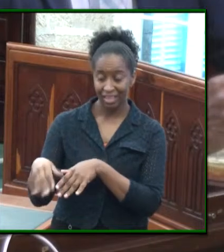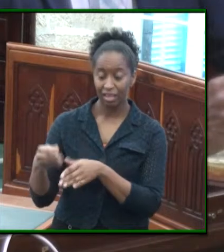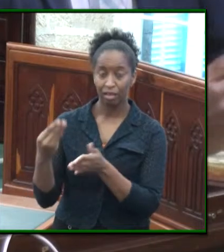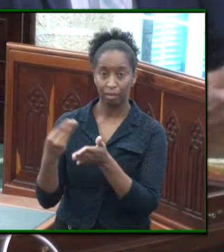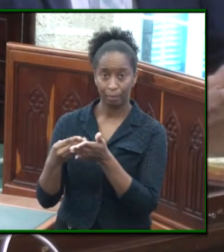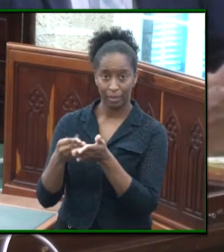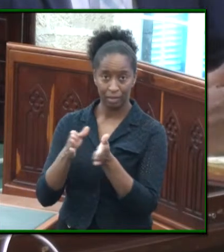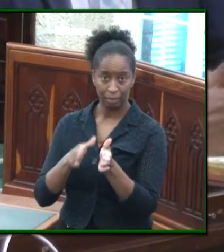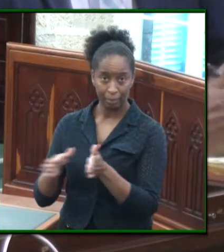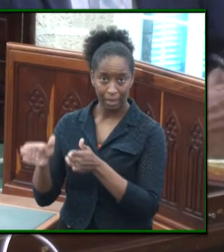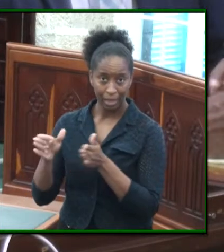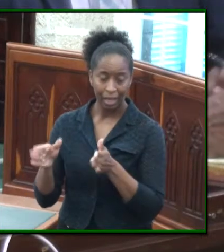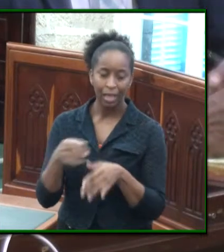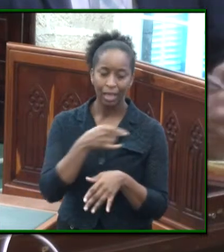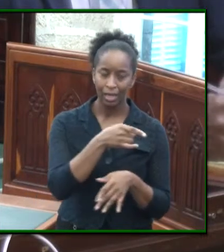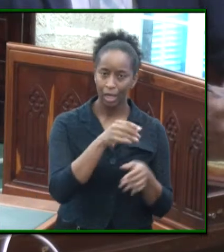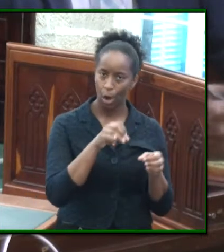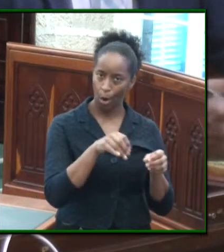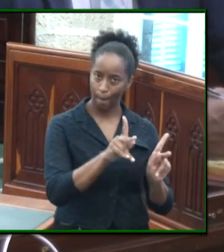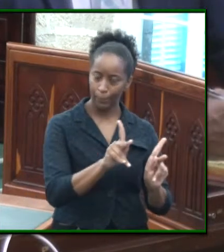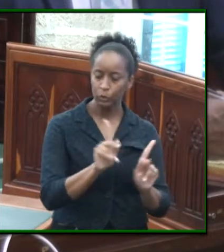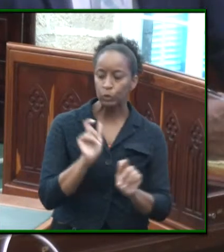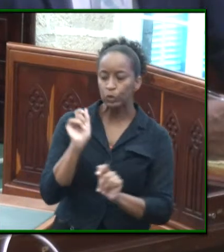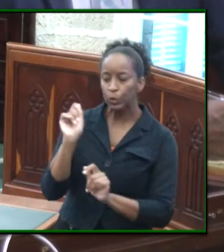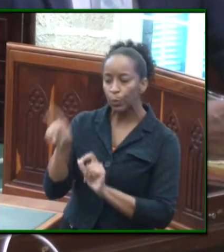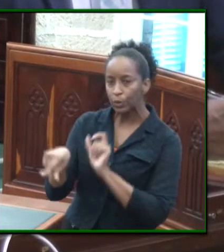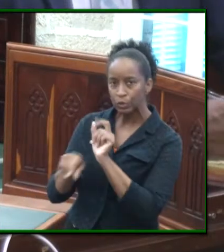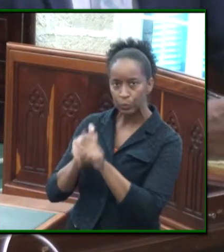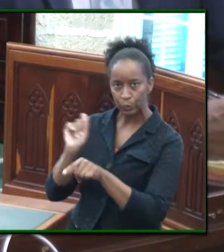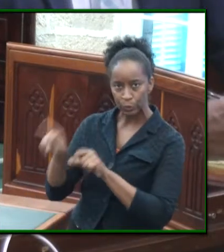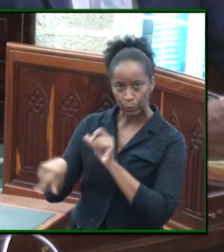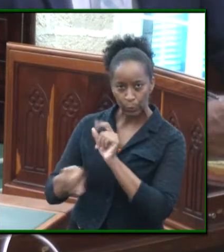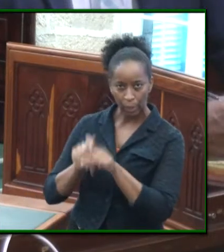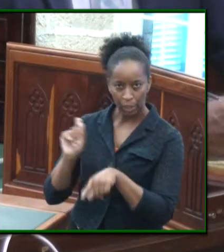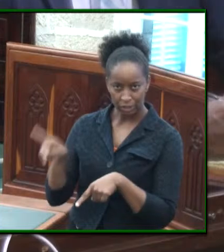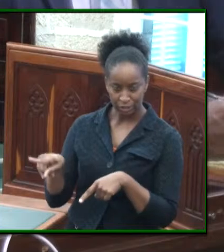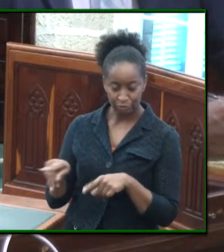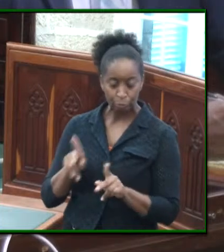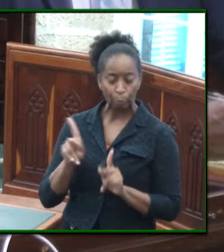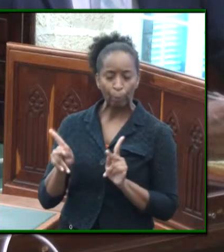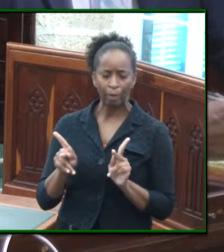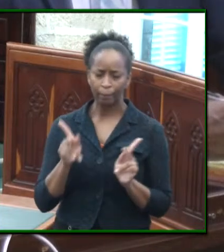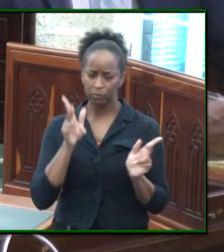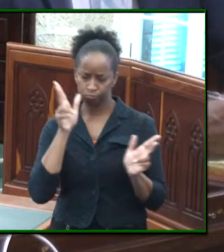or not. I want to say only, Mr. Chairman,